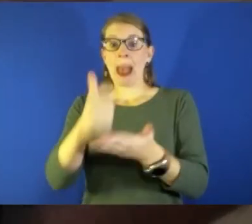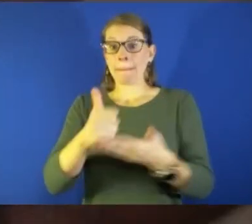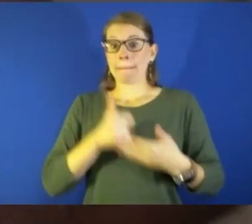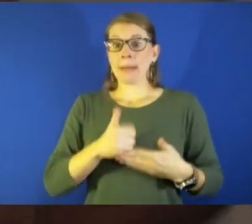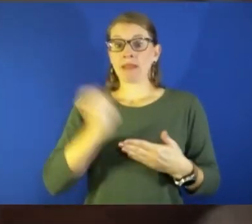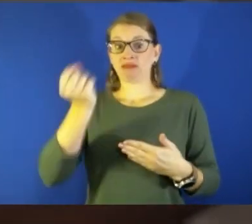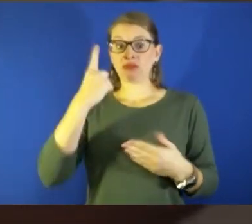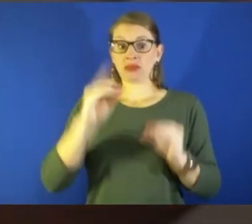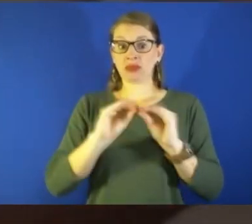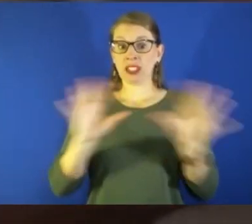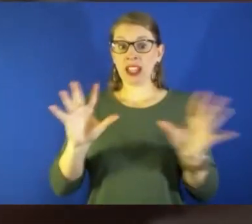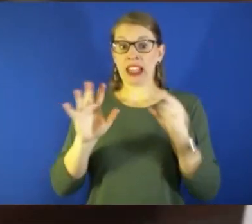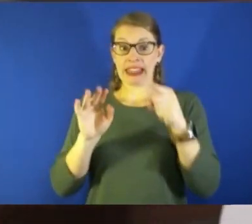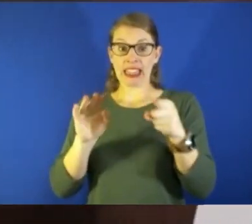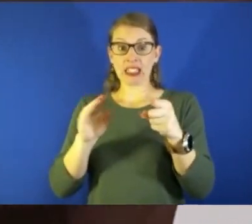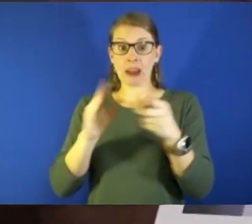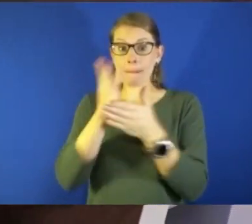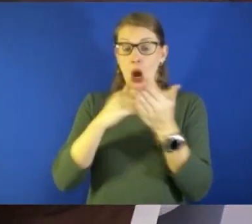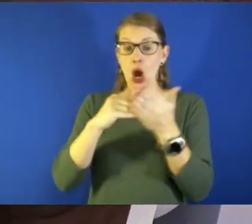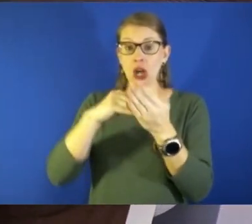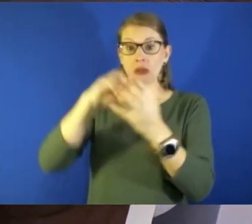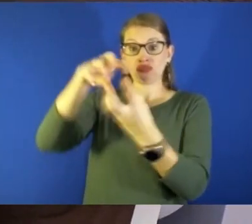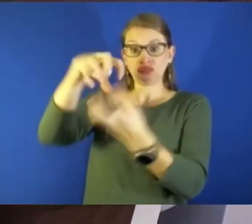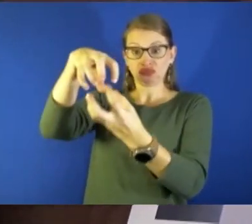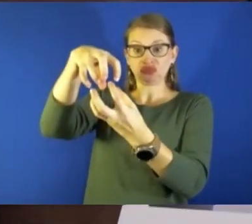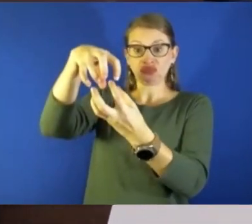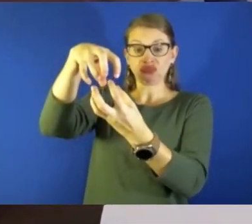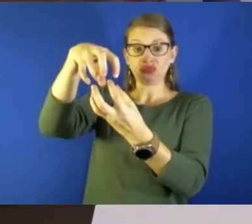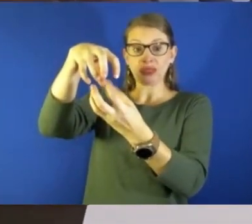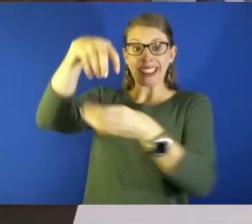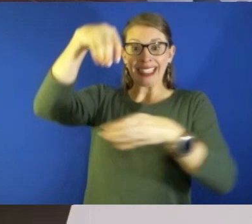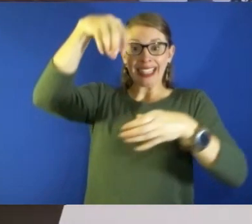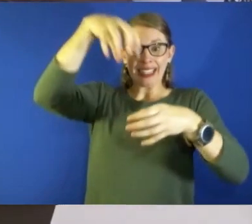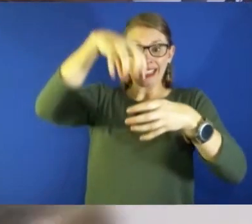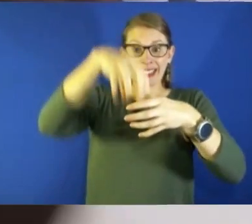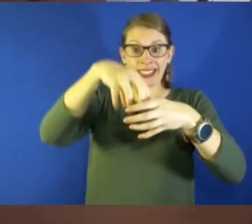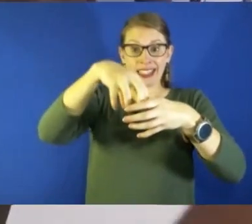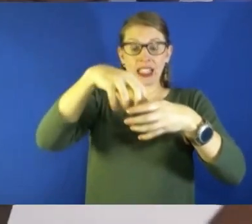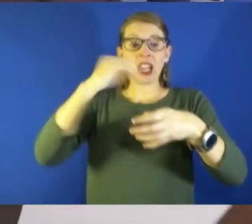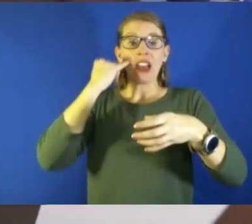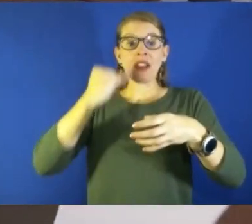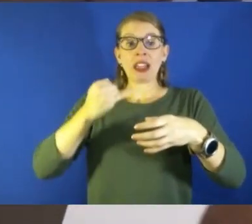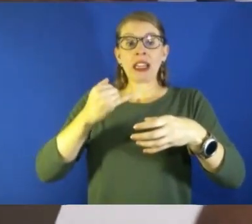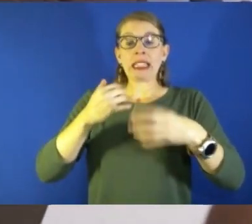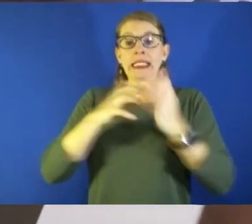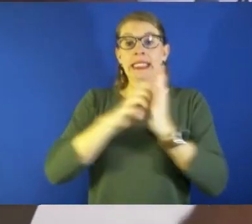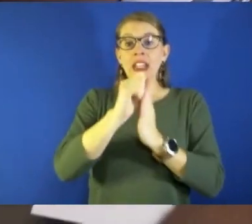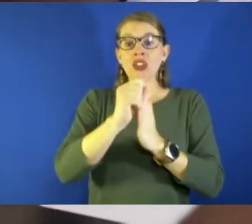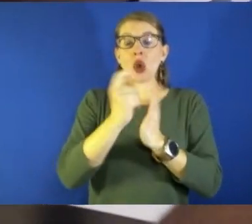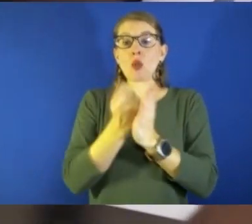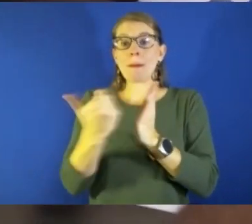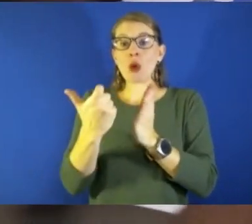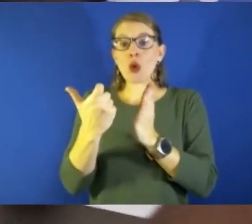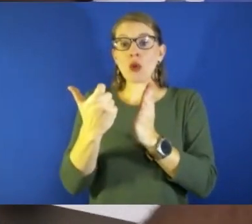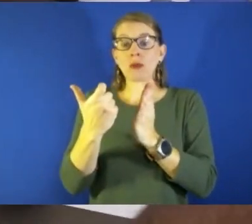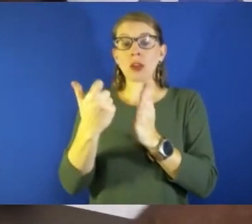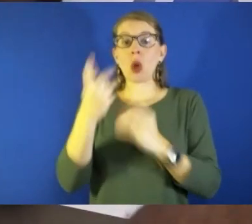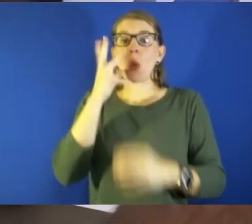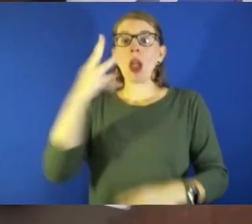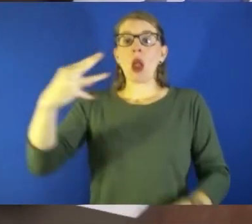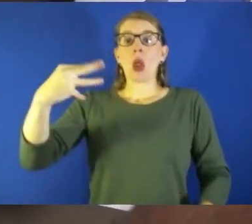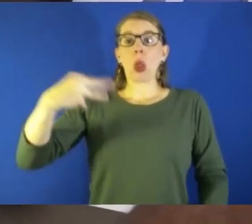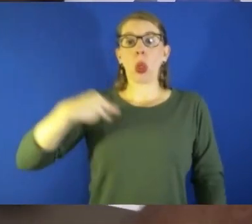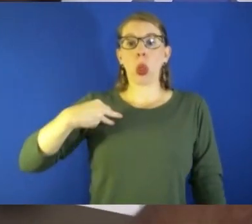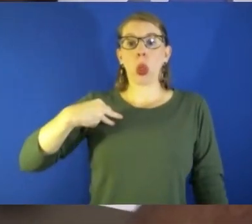is this the part that then goes into the cavity once the cancer is removed? Exactly. The